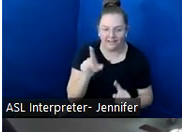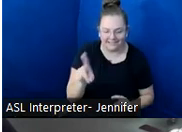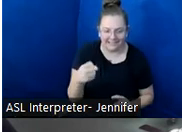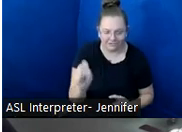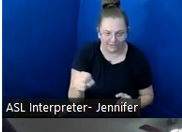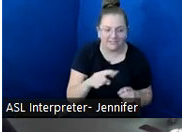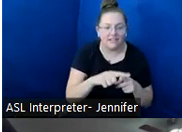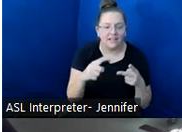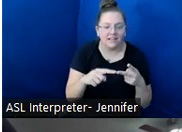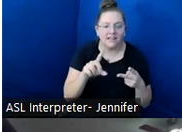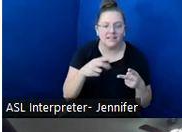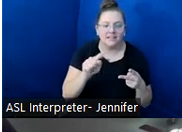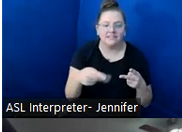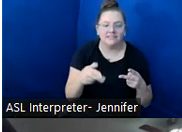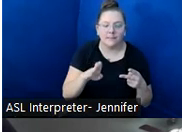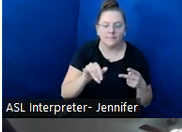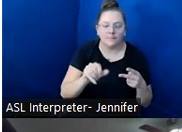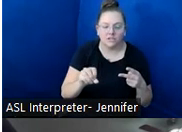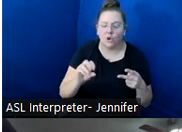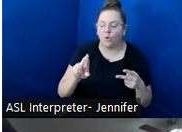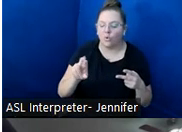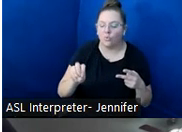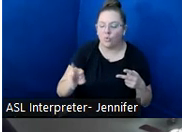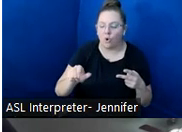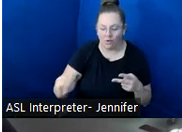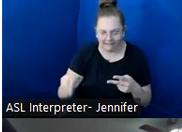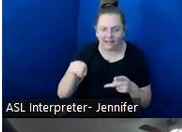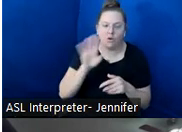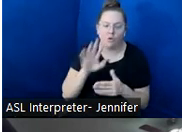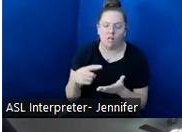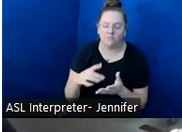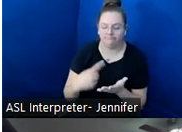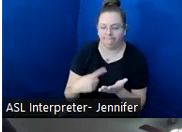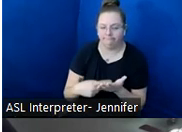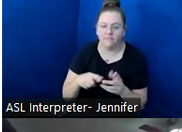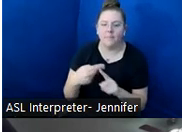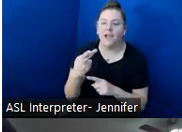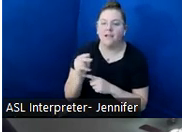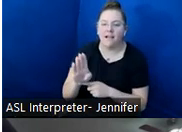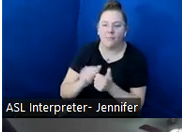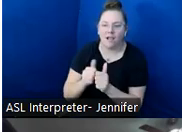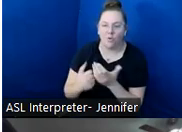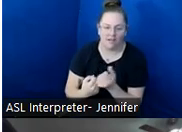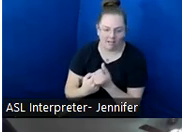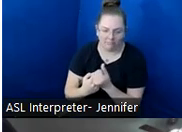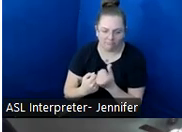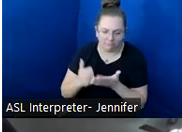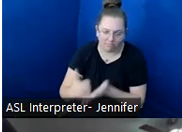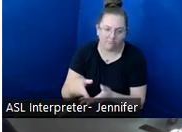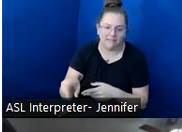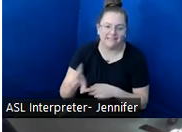going to be presenting on a couple slides on how the hub can help. He is the Disability Hub MN Community Engagement